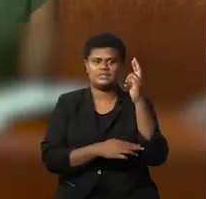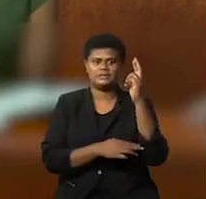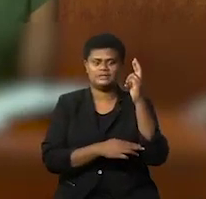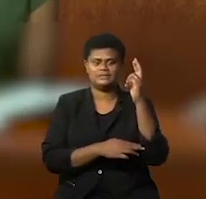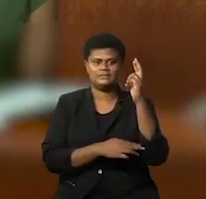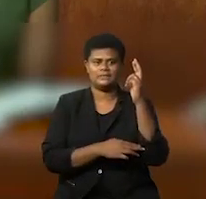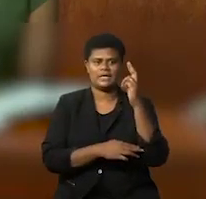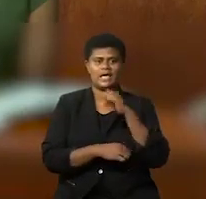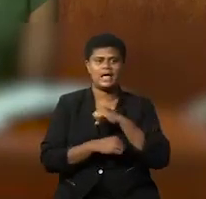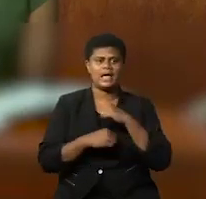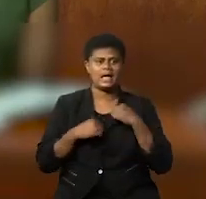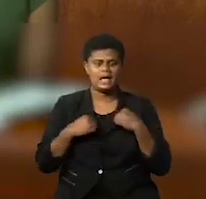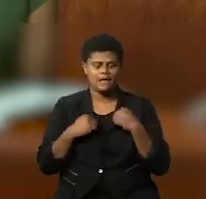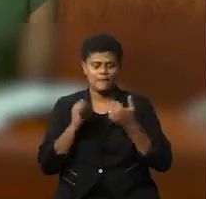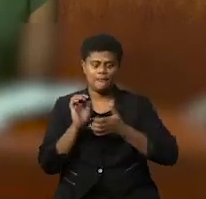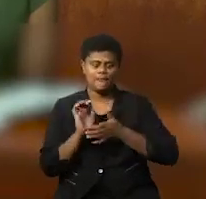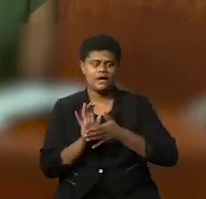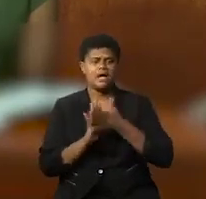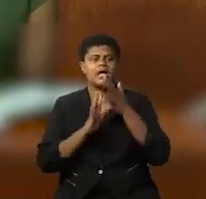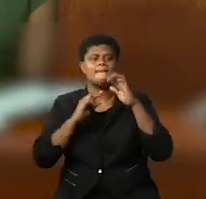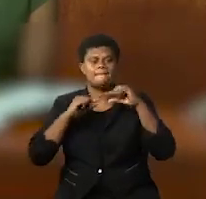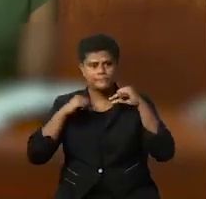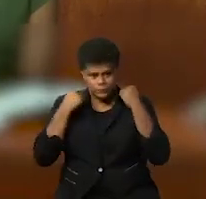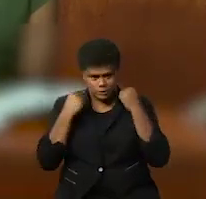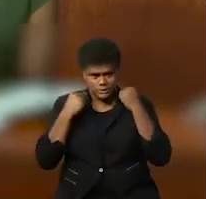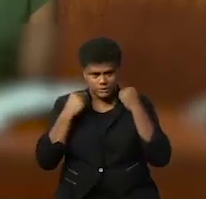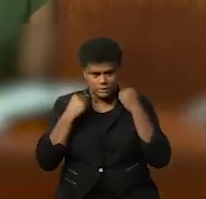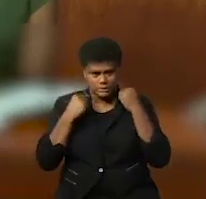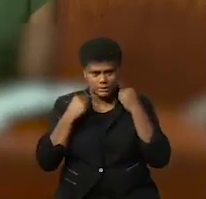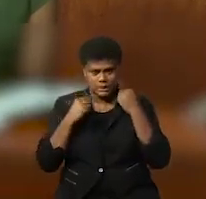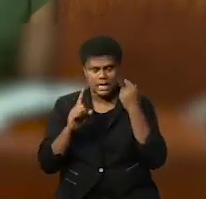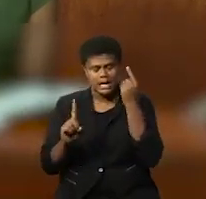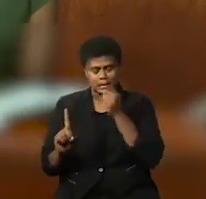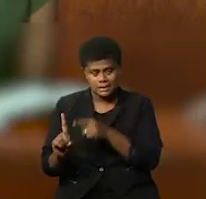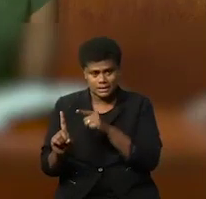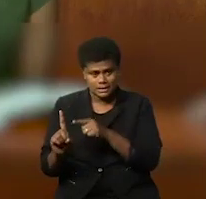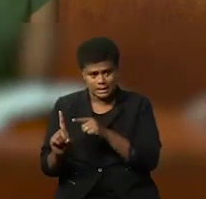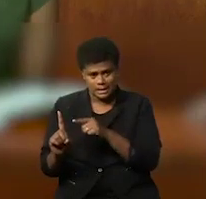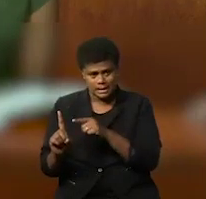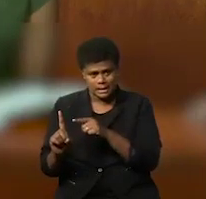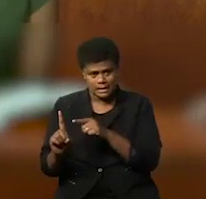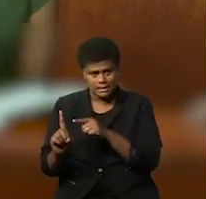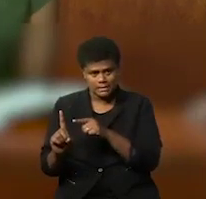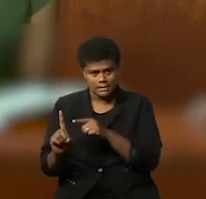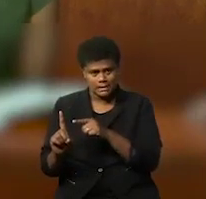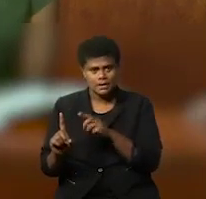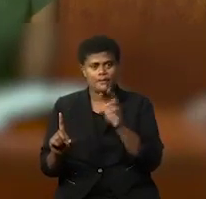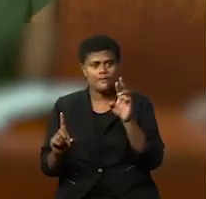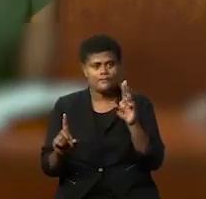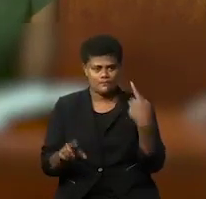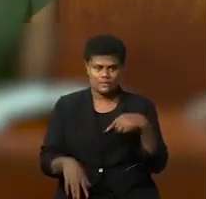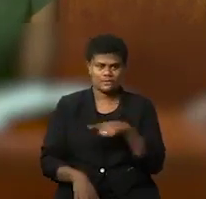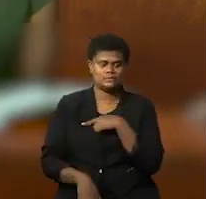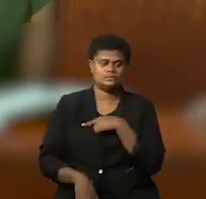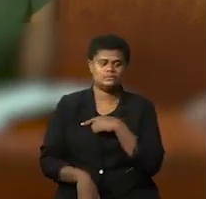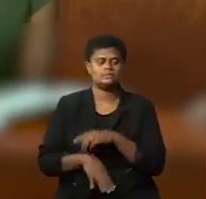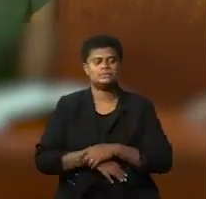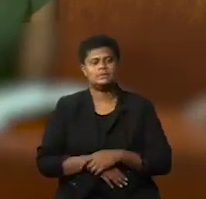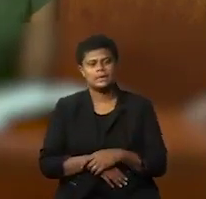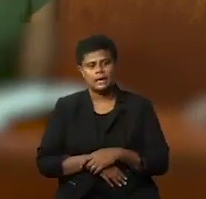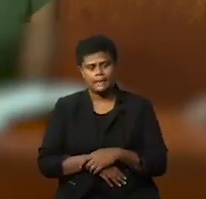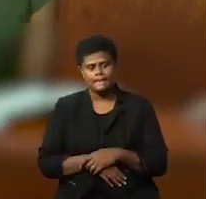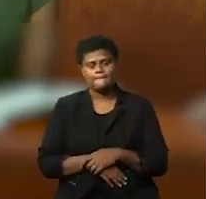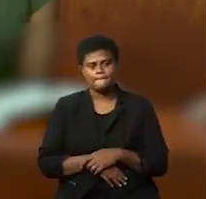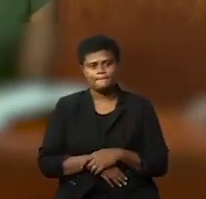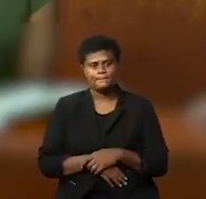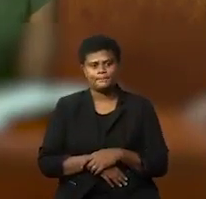priest, is there on our behalf. And so that's why it is such an inviting thing